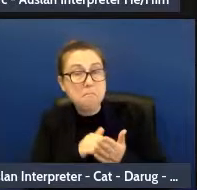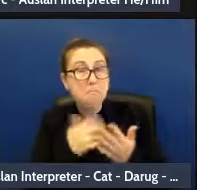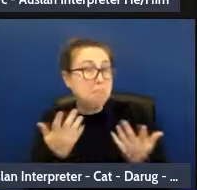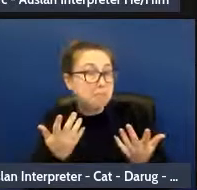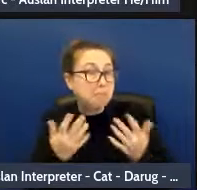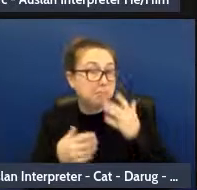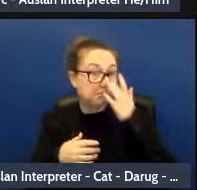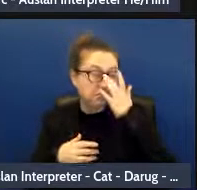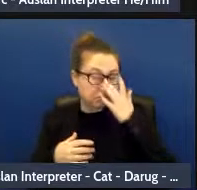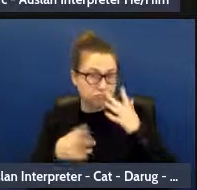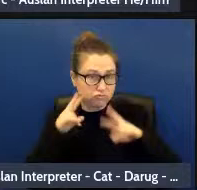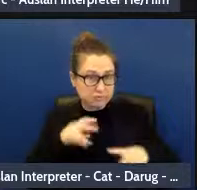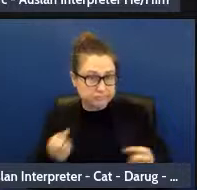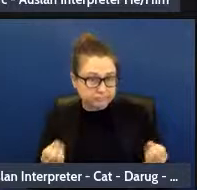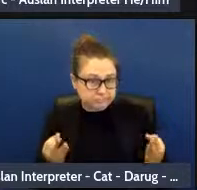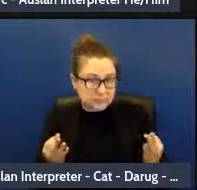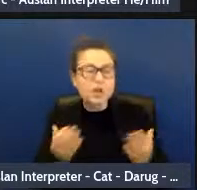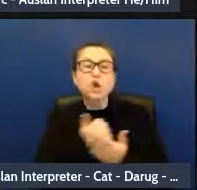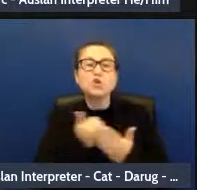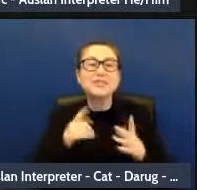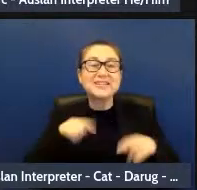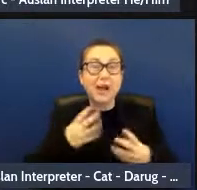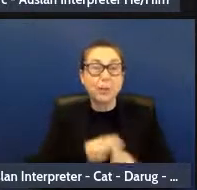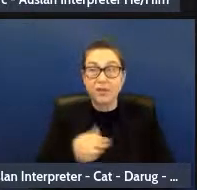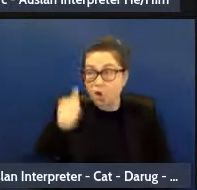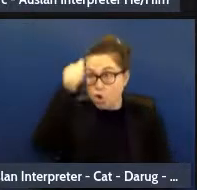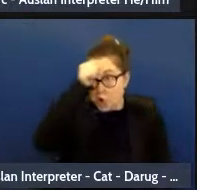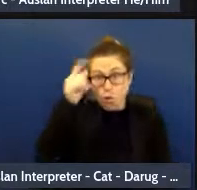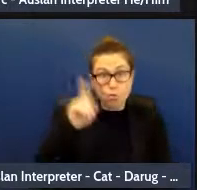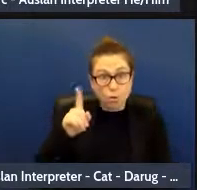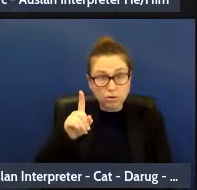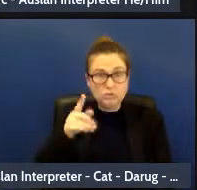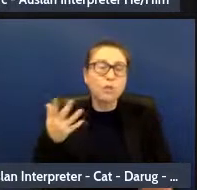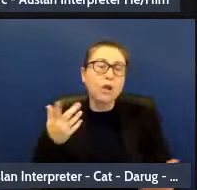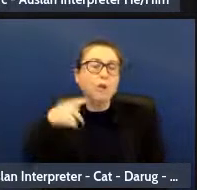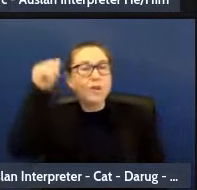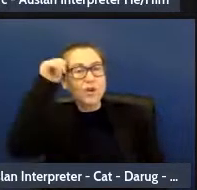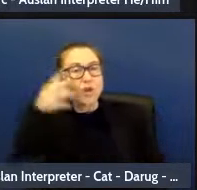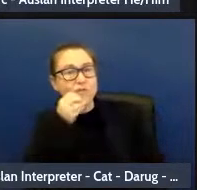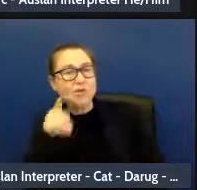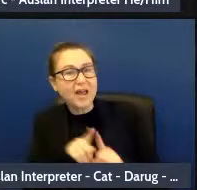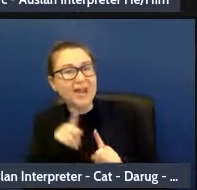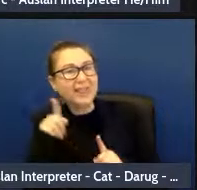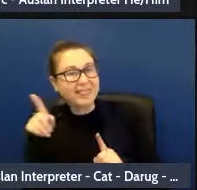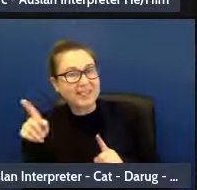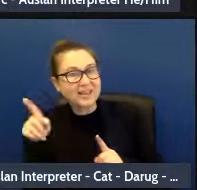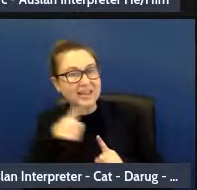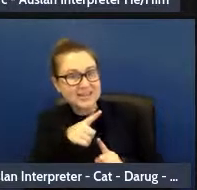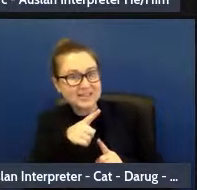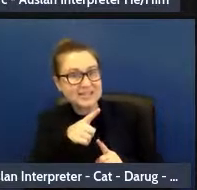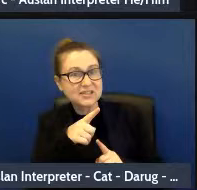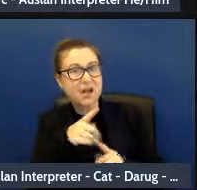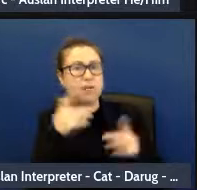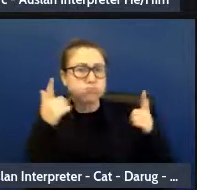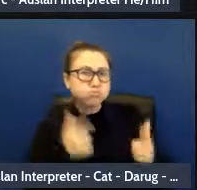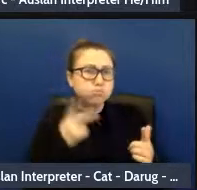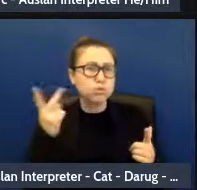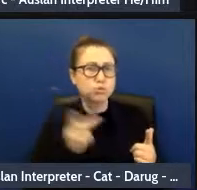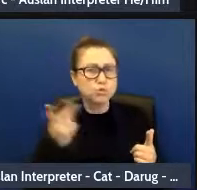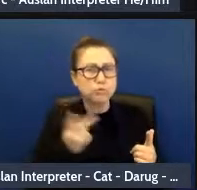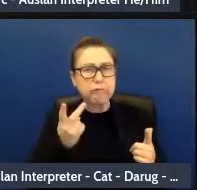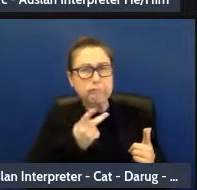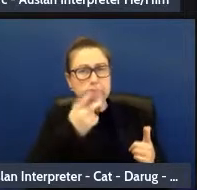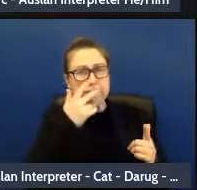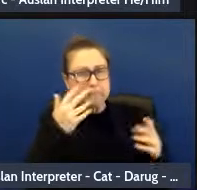So usually we start with, what do we know? Well, we know that foods like these, highly processed, with lots of sugar and lots